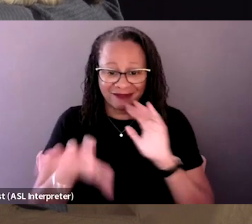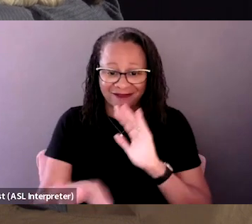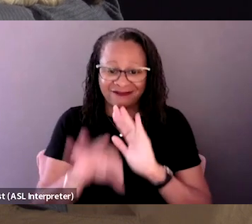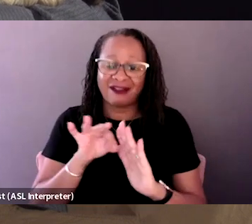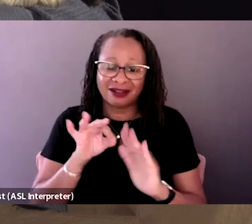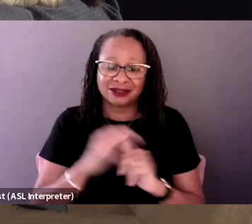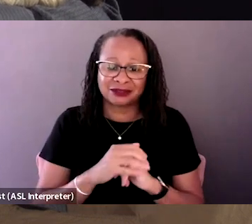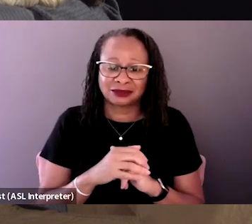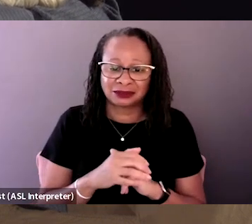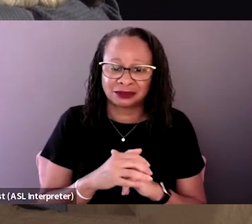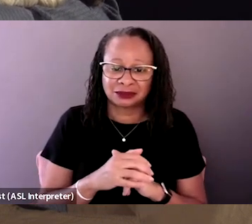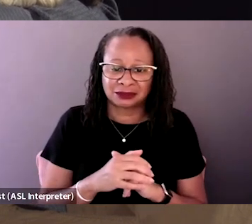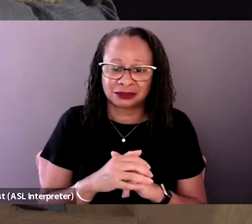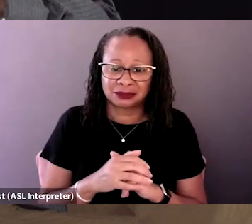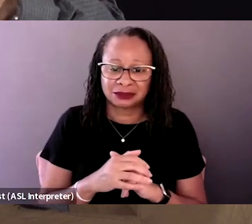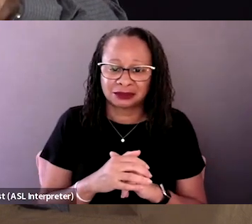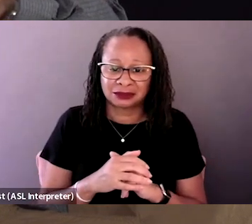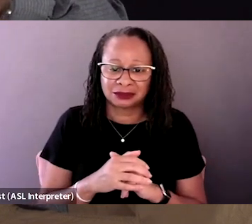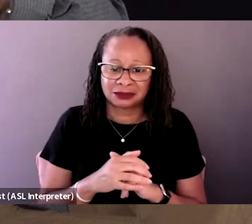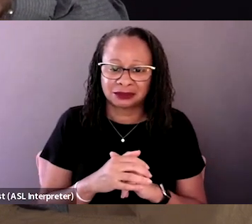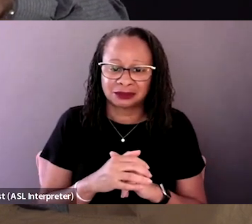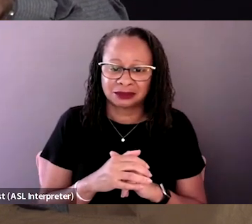you can find on